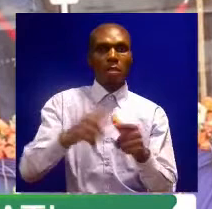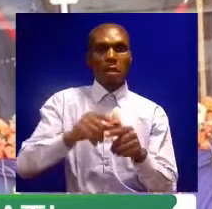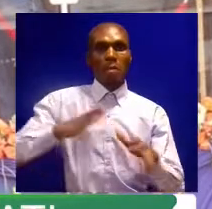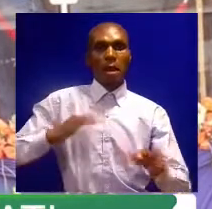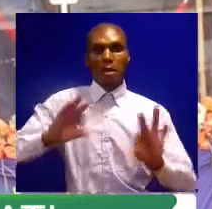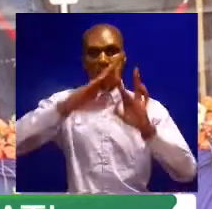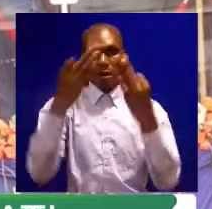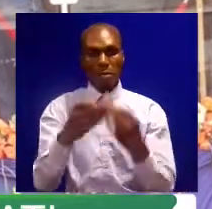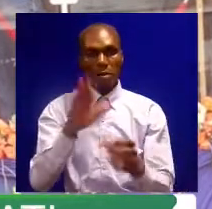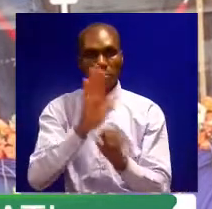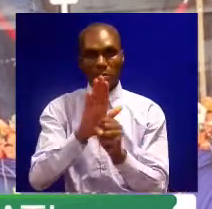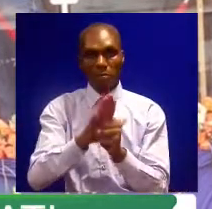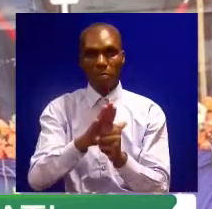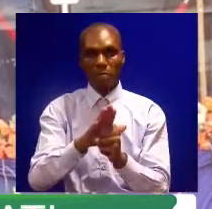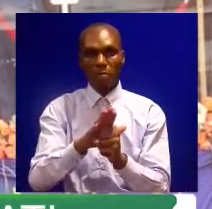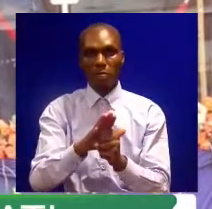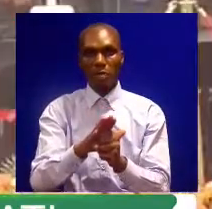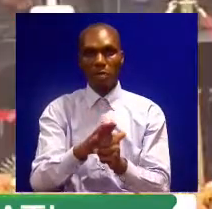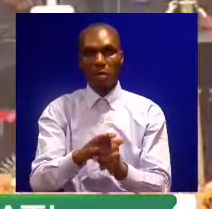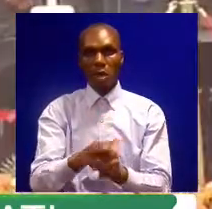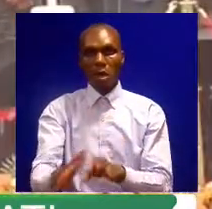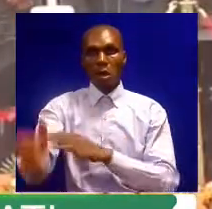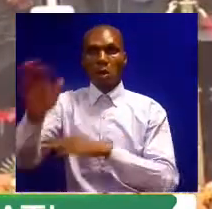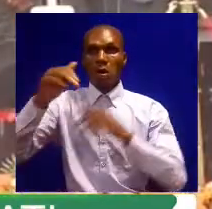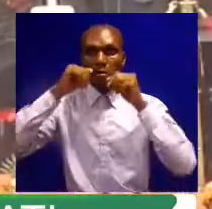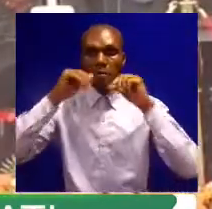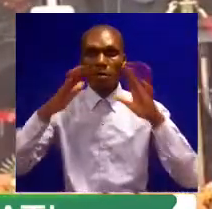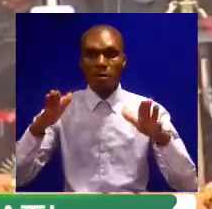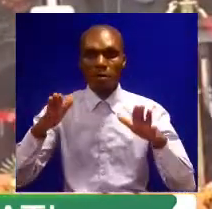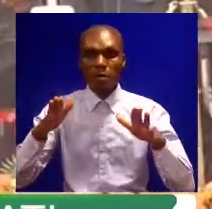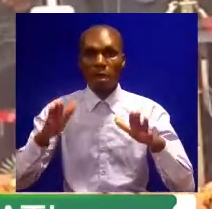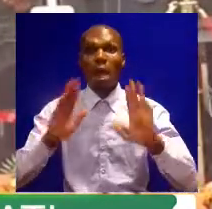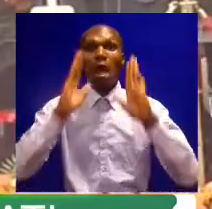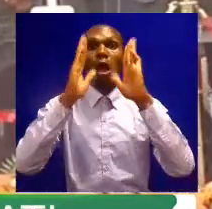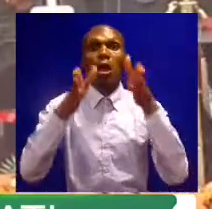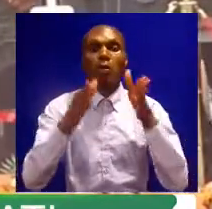family God's blessings.